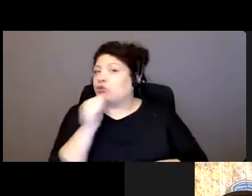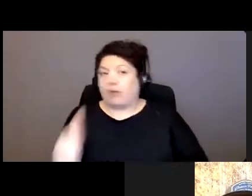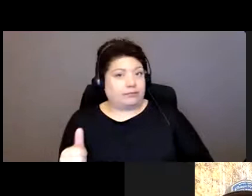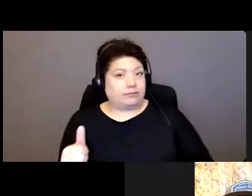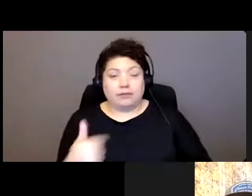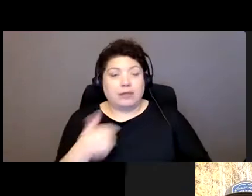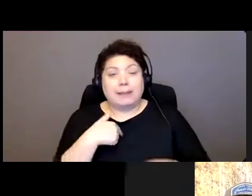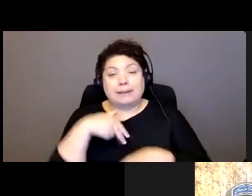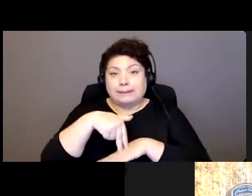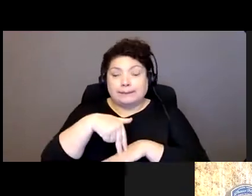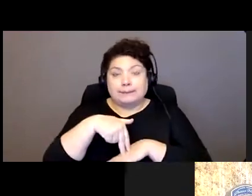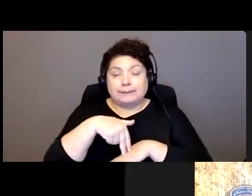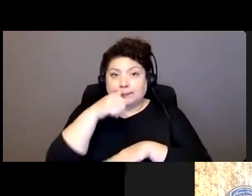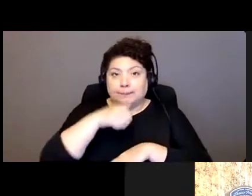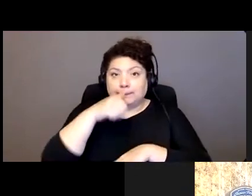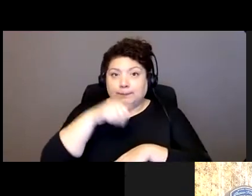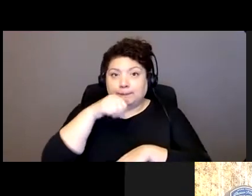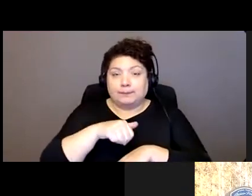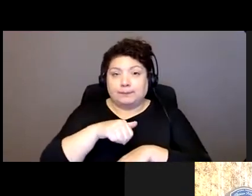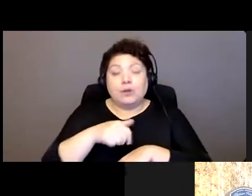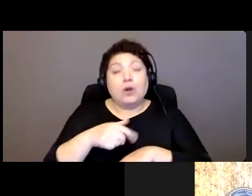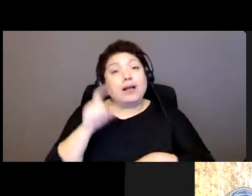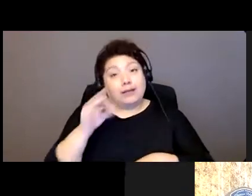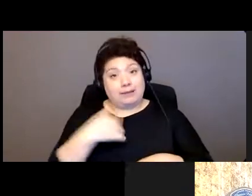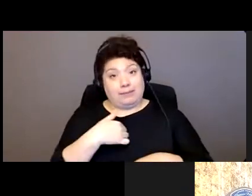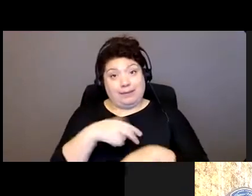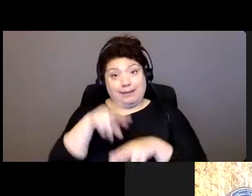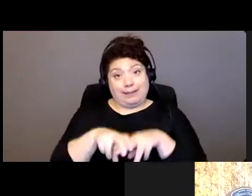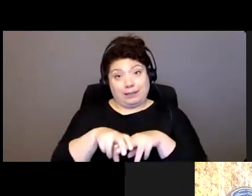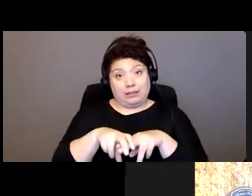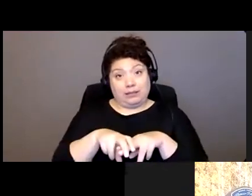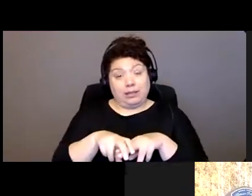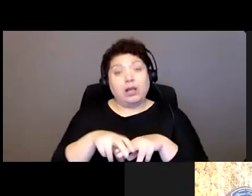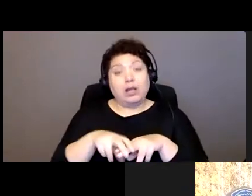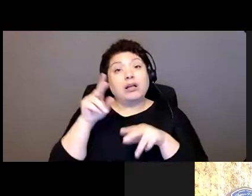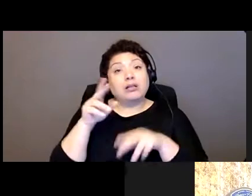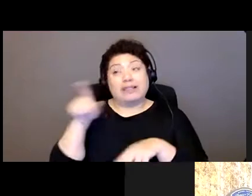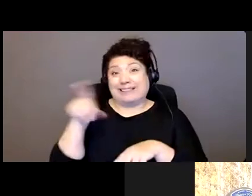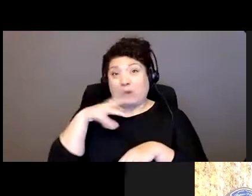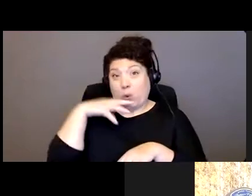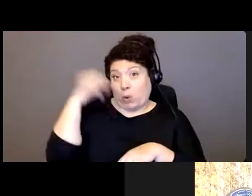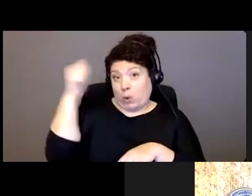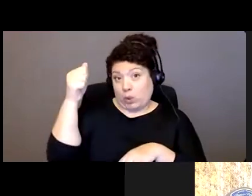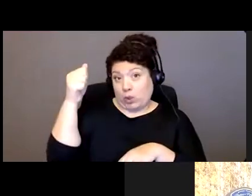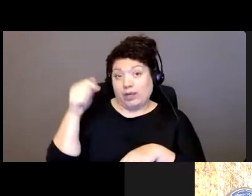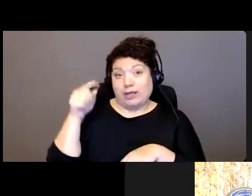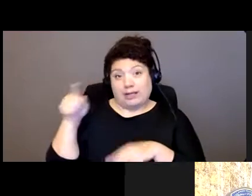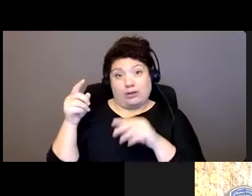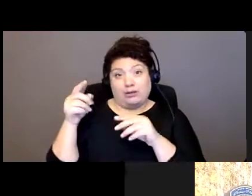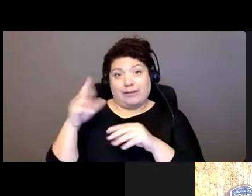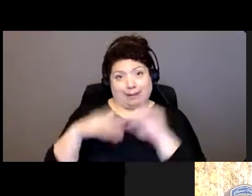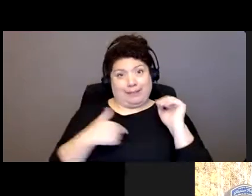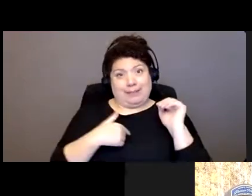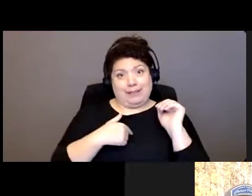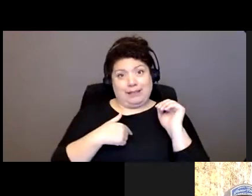Or if I'm sitting down and I see an older person, somebody who's a lot older than me, then I'll let that person get like an old